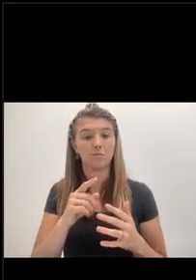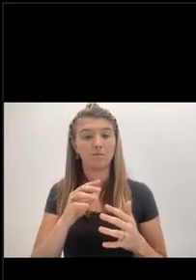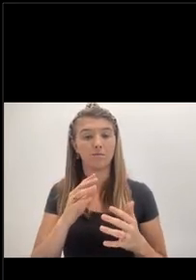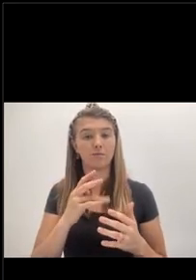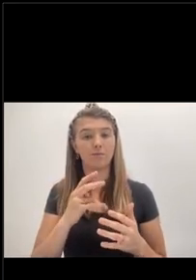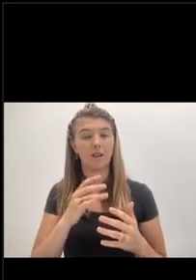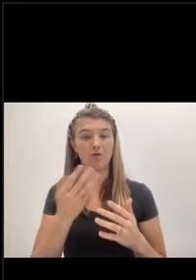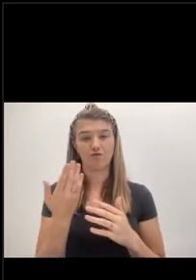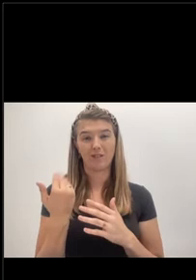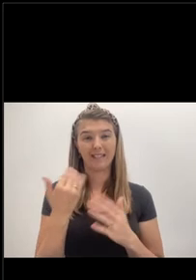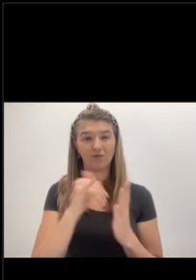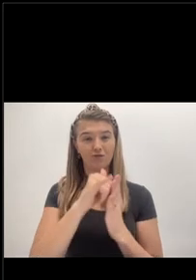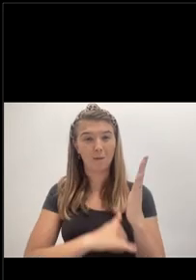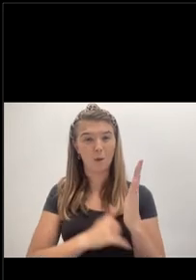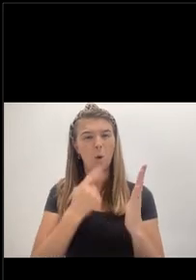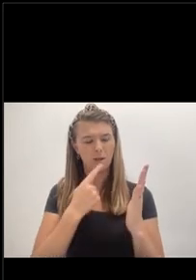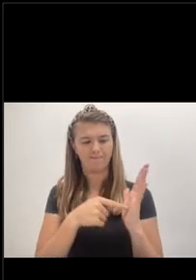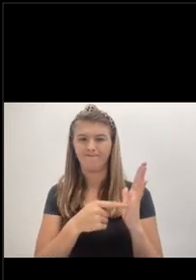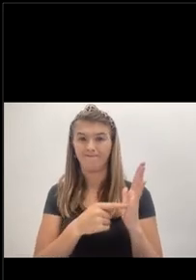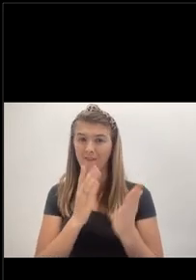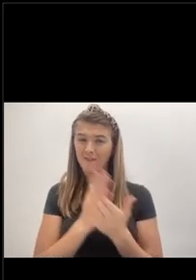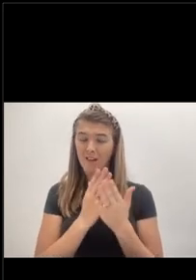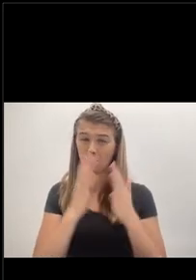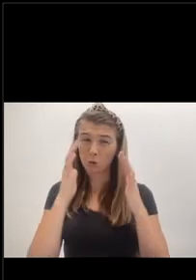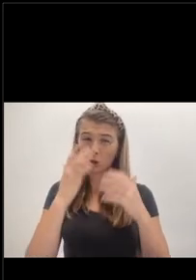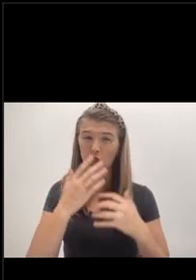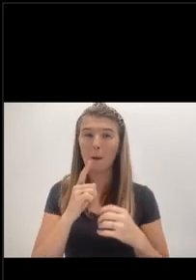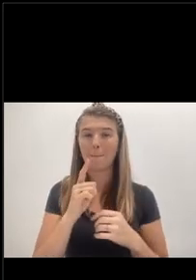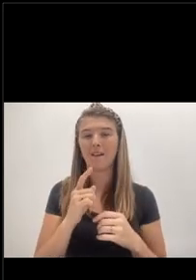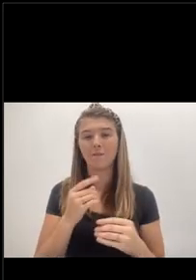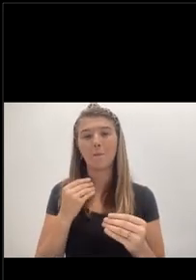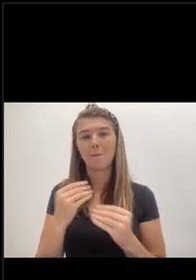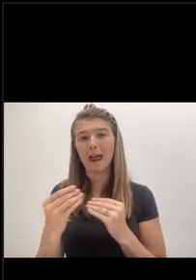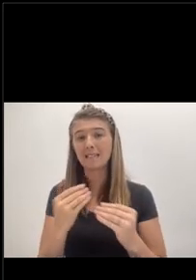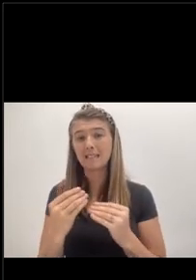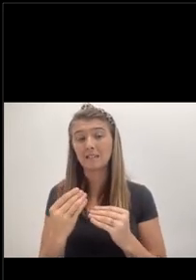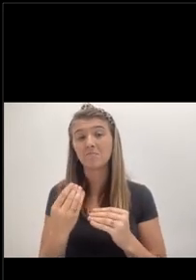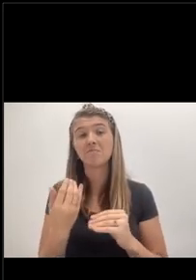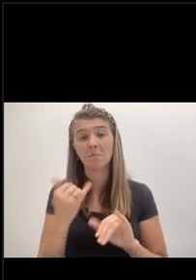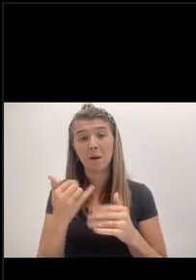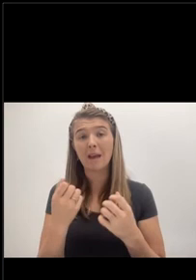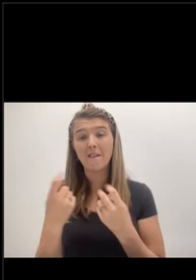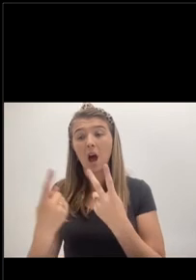report makes us very concerned. But for plastics, maybe there's actually another problem, especially if we think